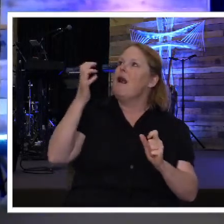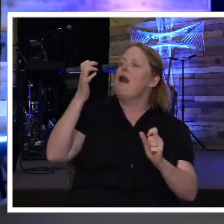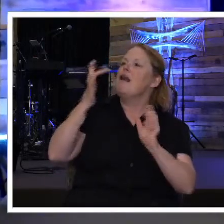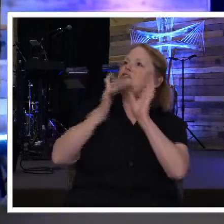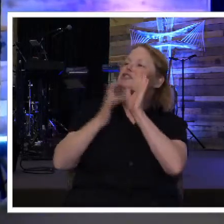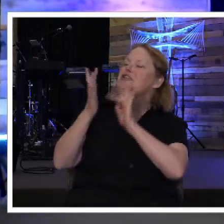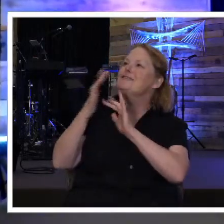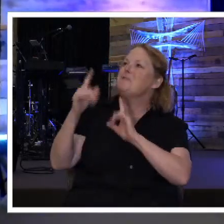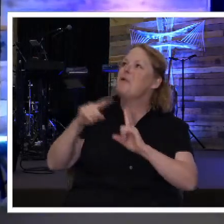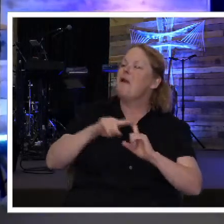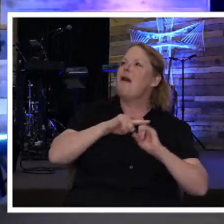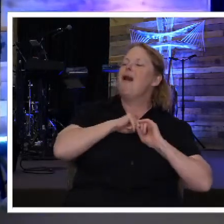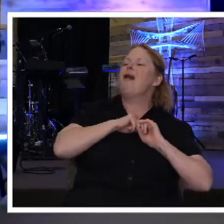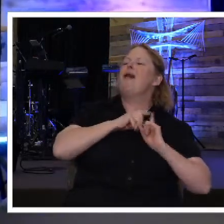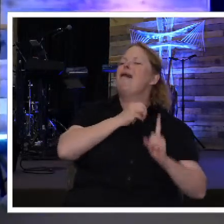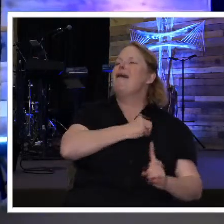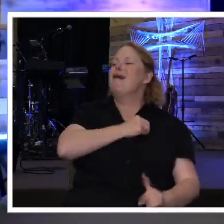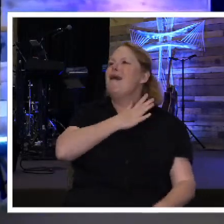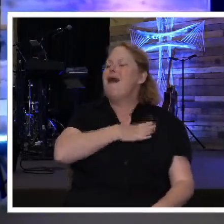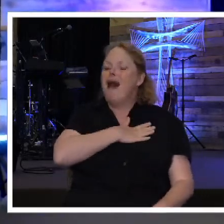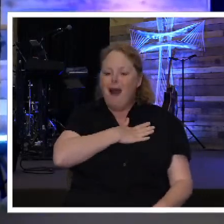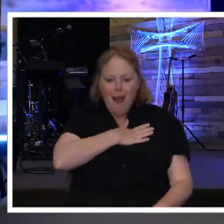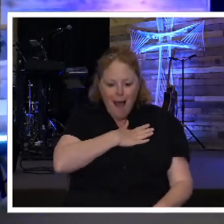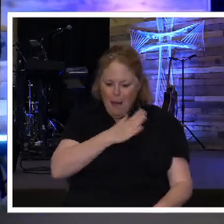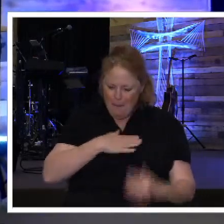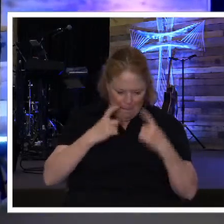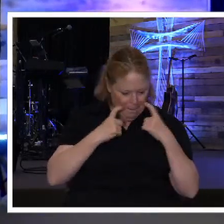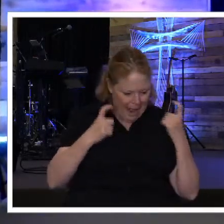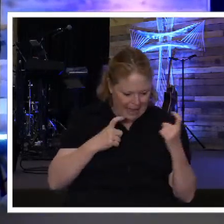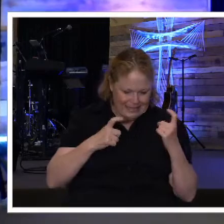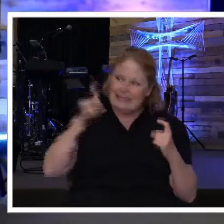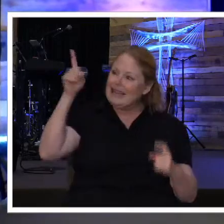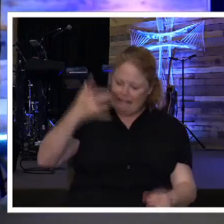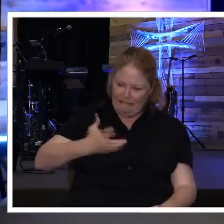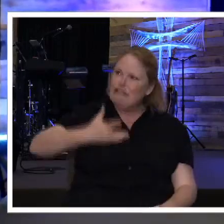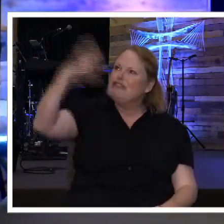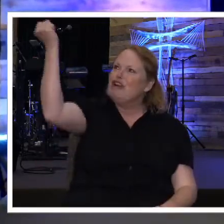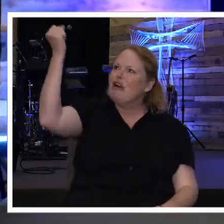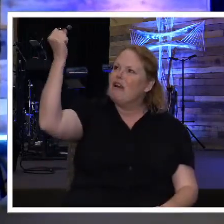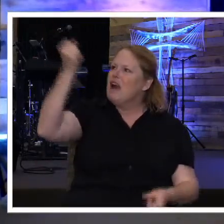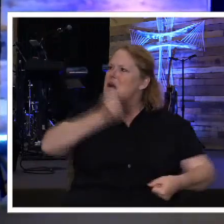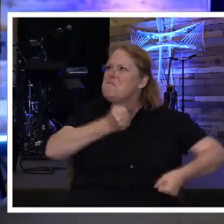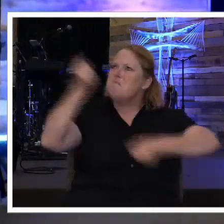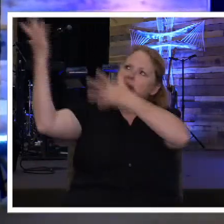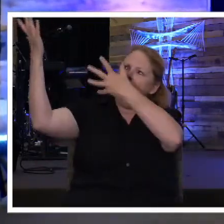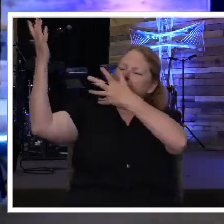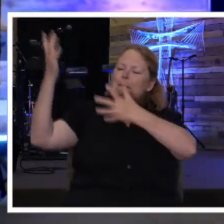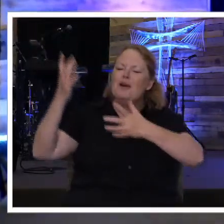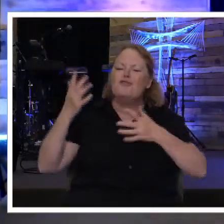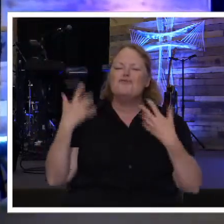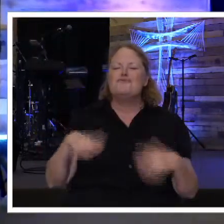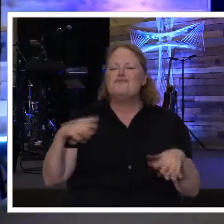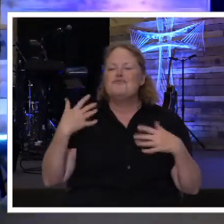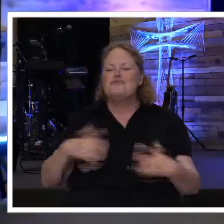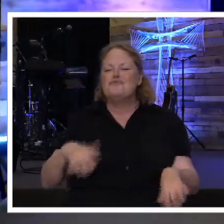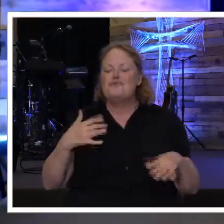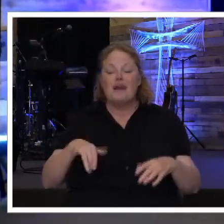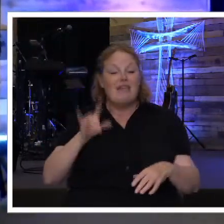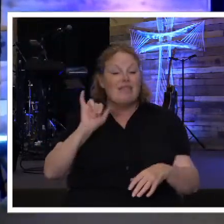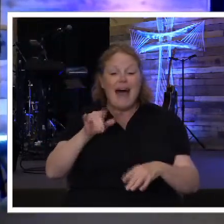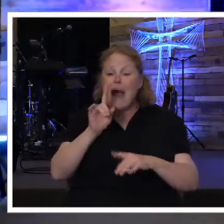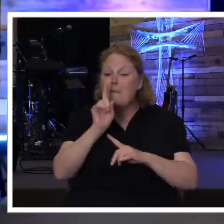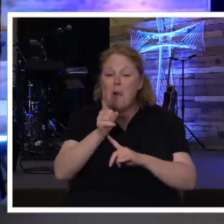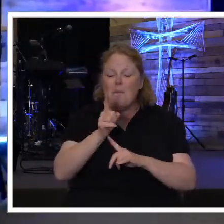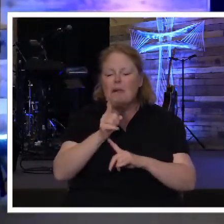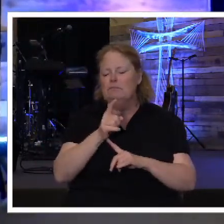Savior and enjoyed the fact that he took your sin and removed them and cast them as far as the east is from the west is the